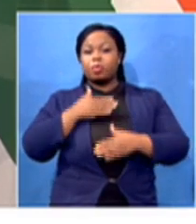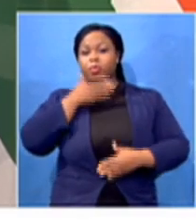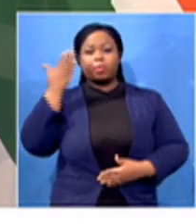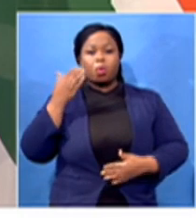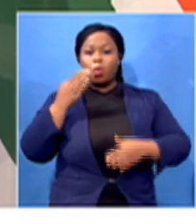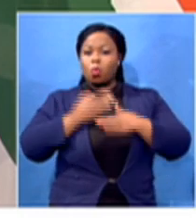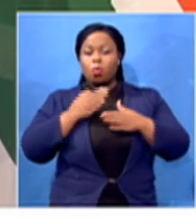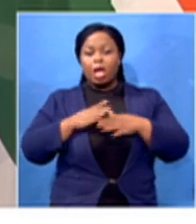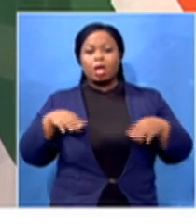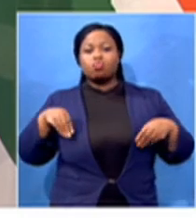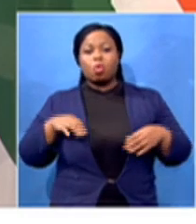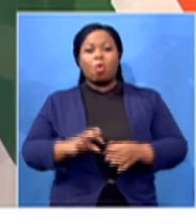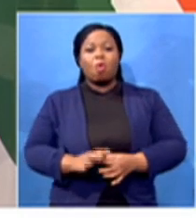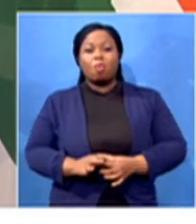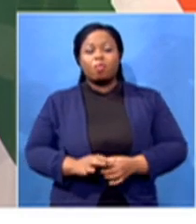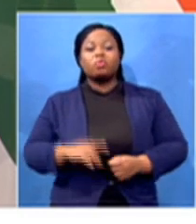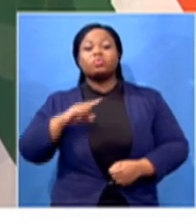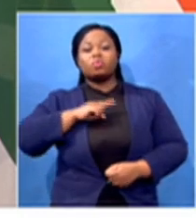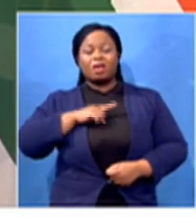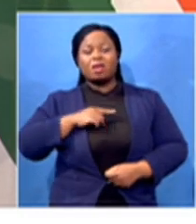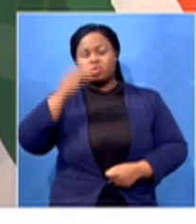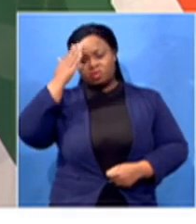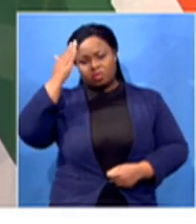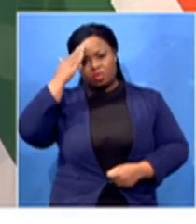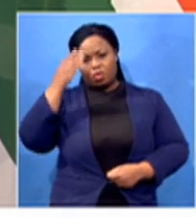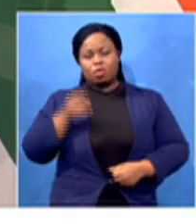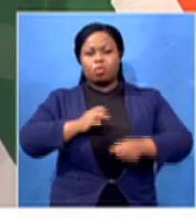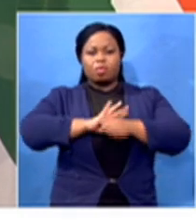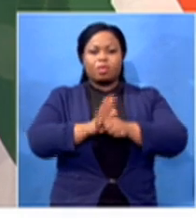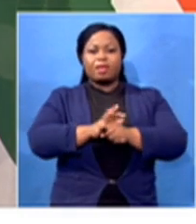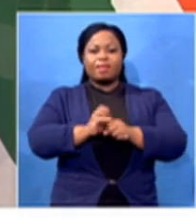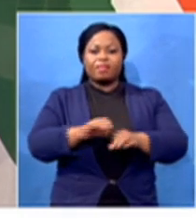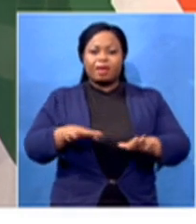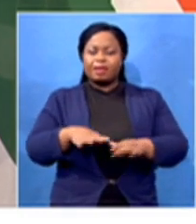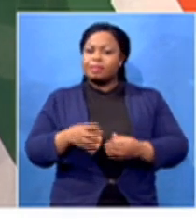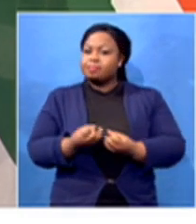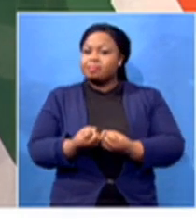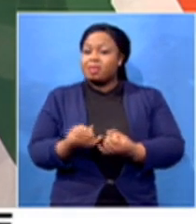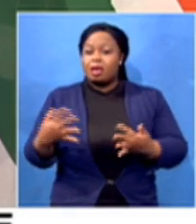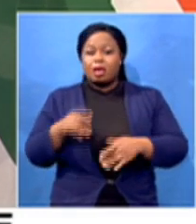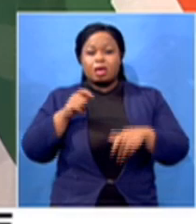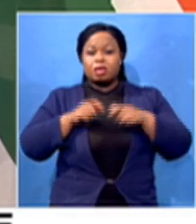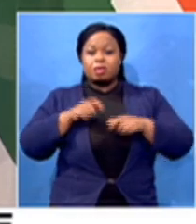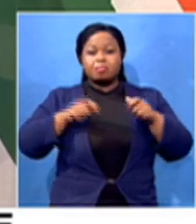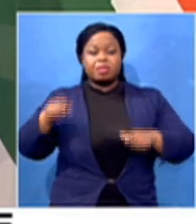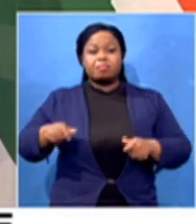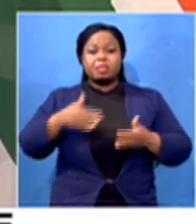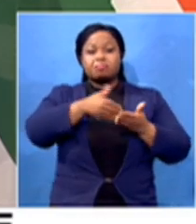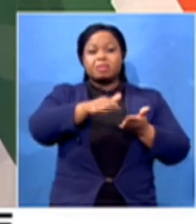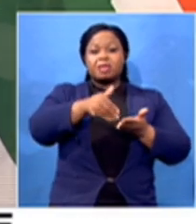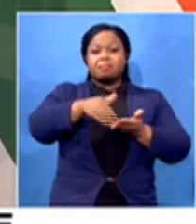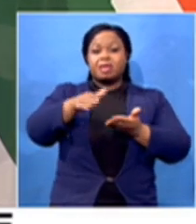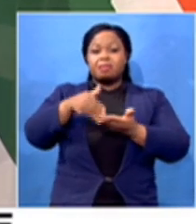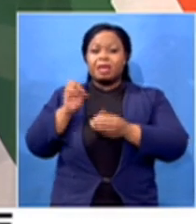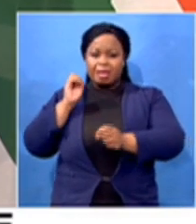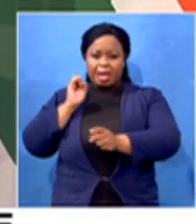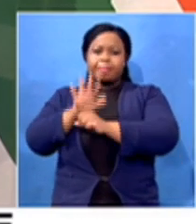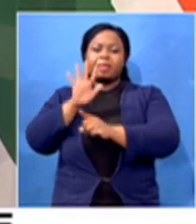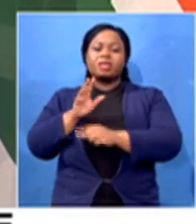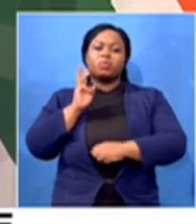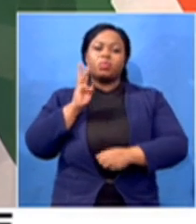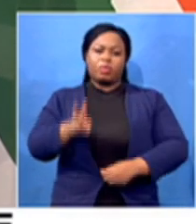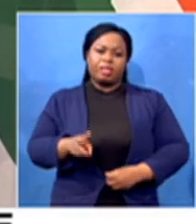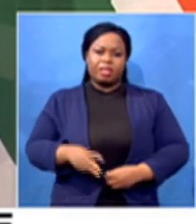COVID-19 is going to wreak havoc when it comes to many people losing jobs. We need to come up with